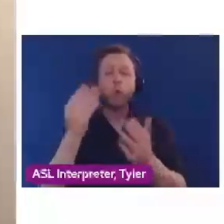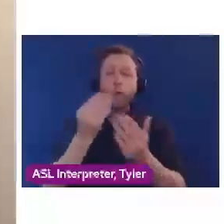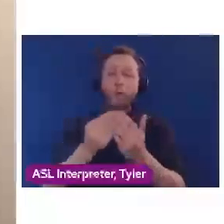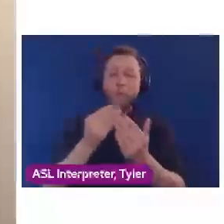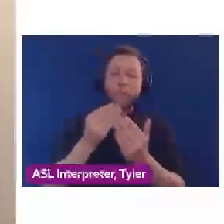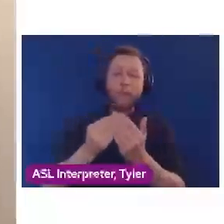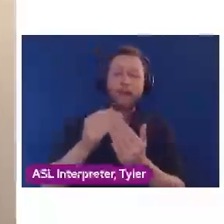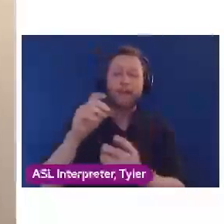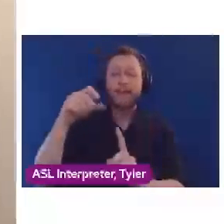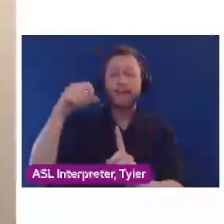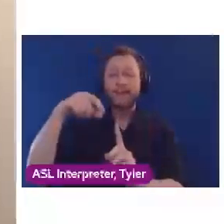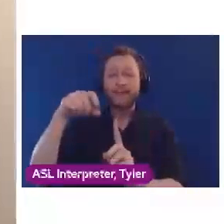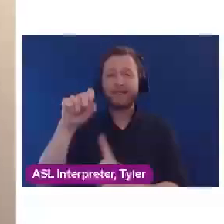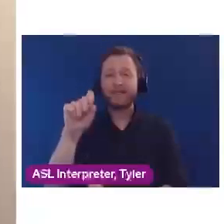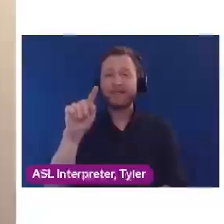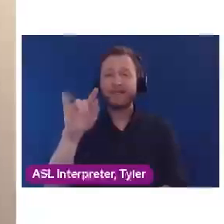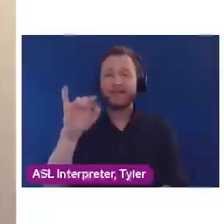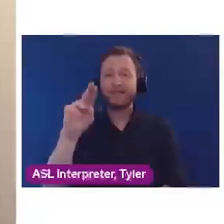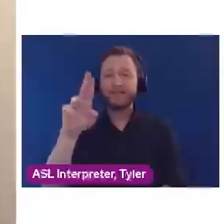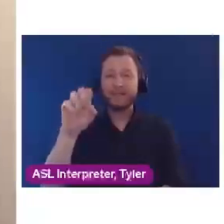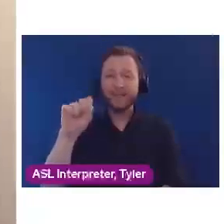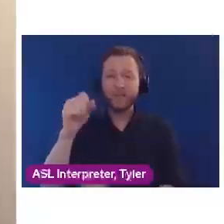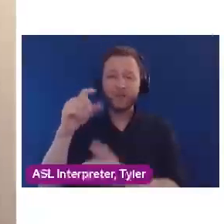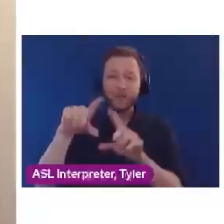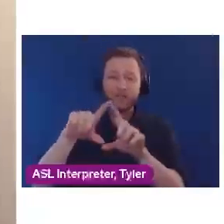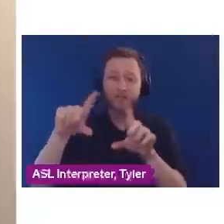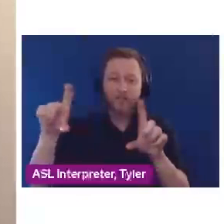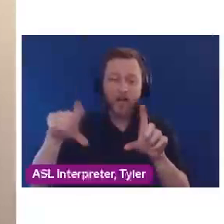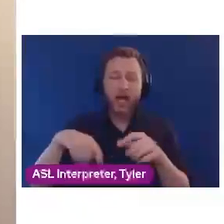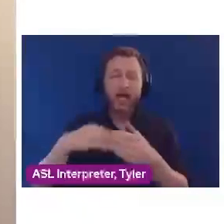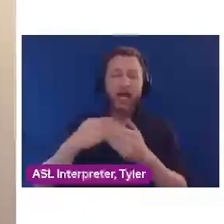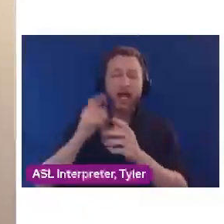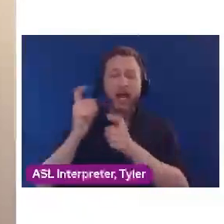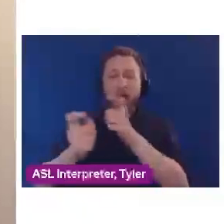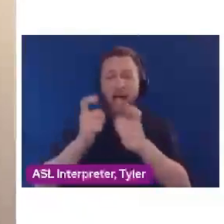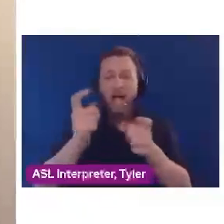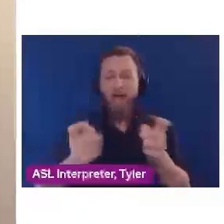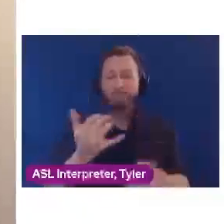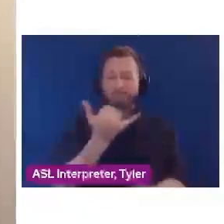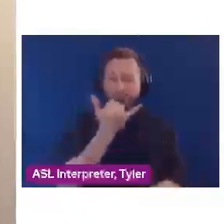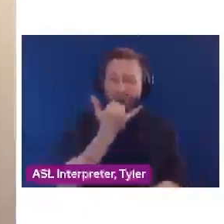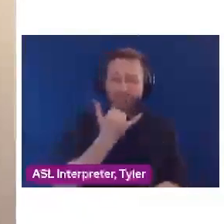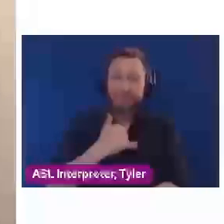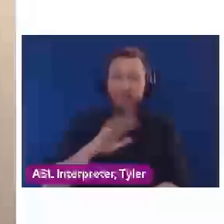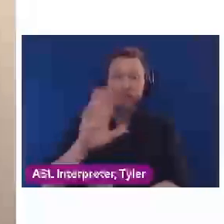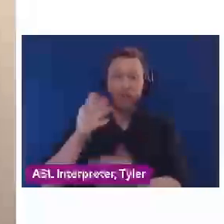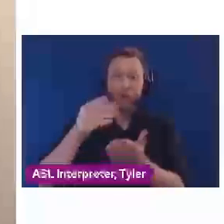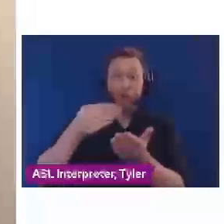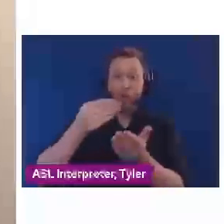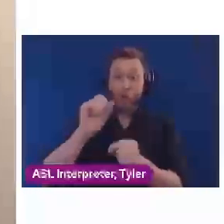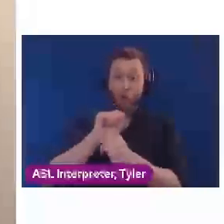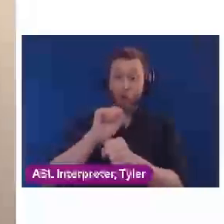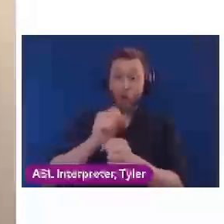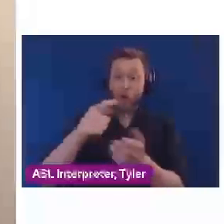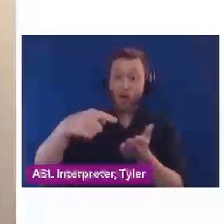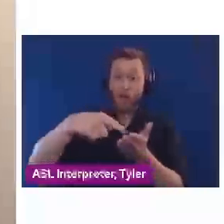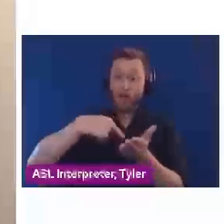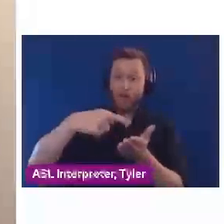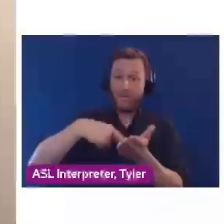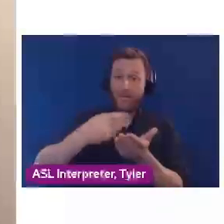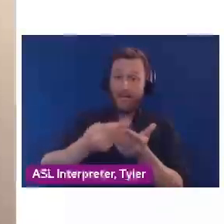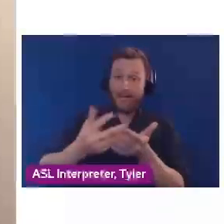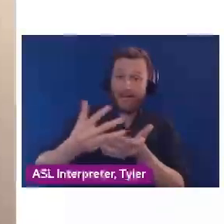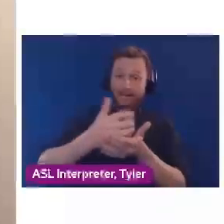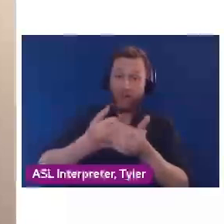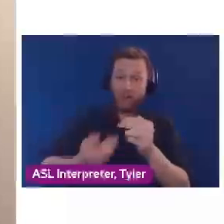mistake. Everybody's wages went up. Everybody can afford this. I'm not kidding you, folks. And that's